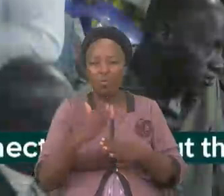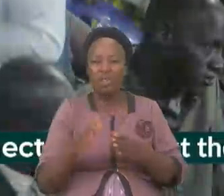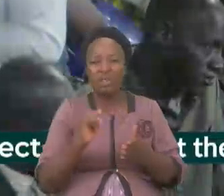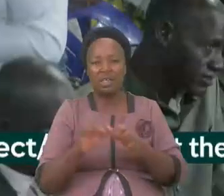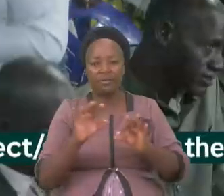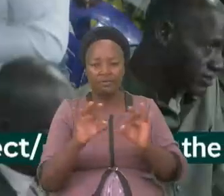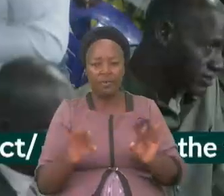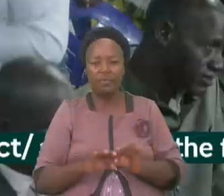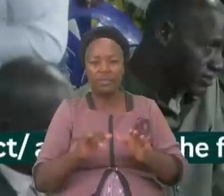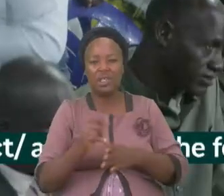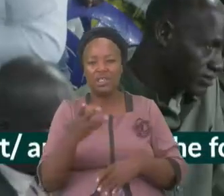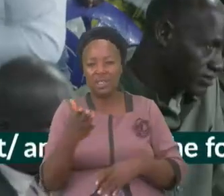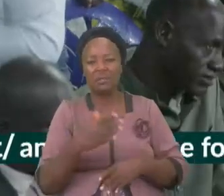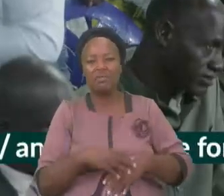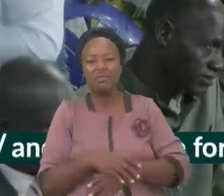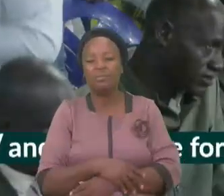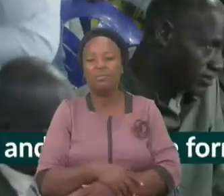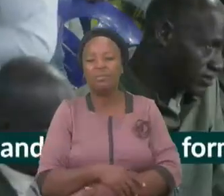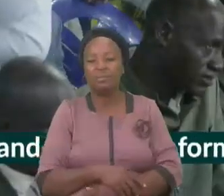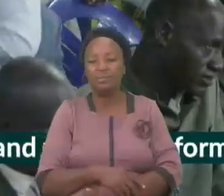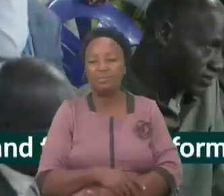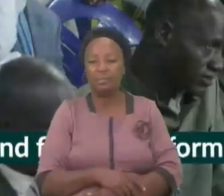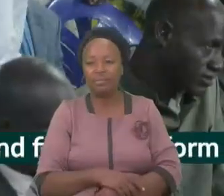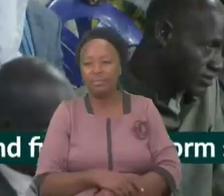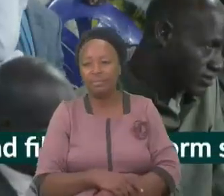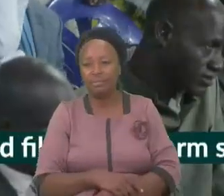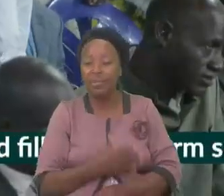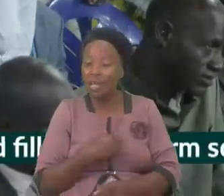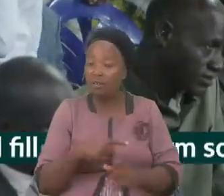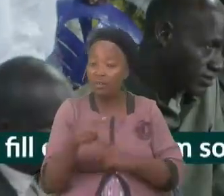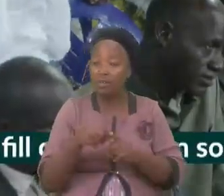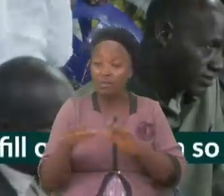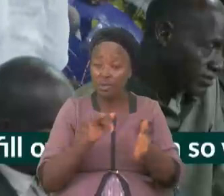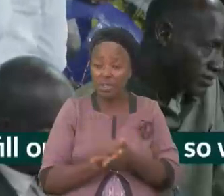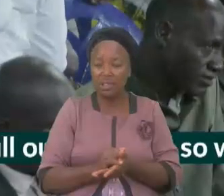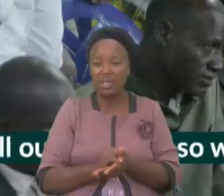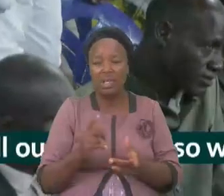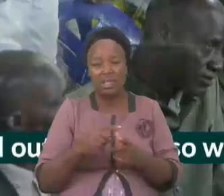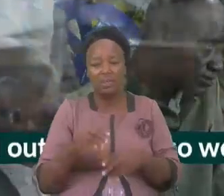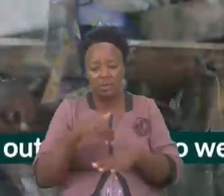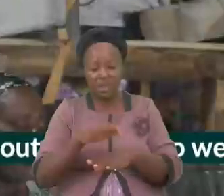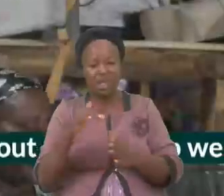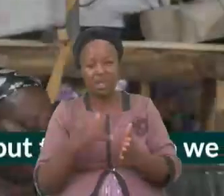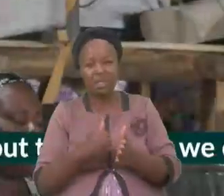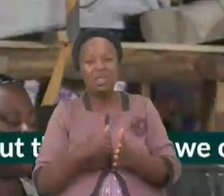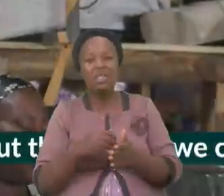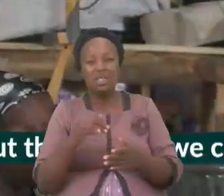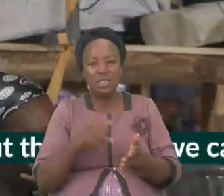And when you do that and you send it, it will assist us to give you further assistance in your new work with the